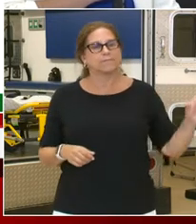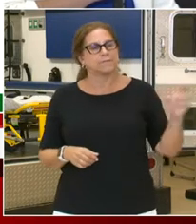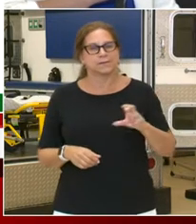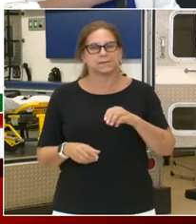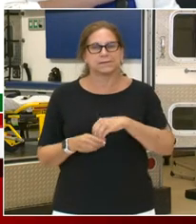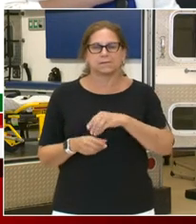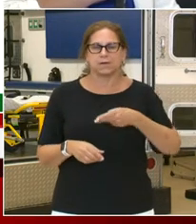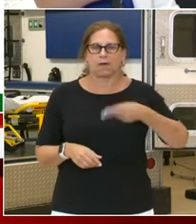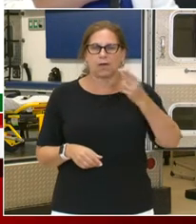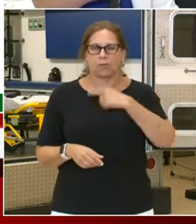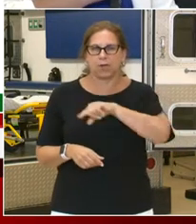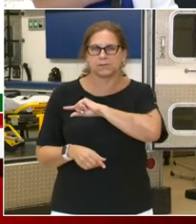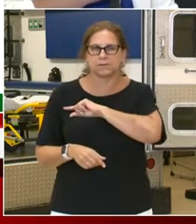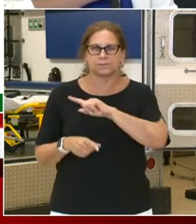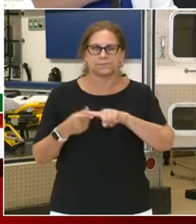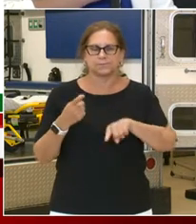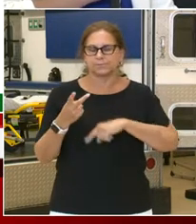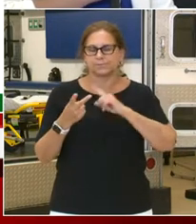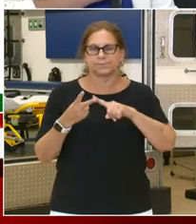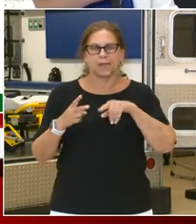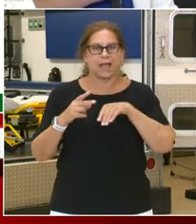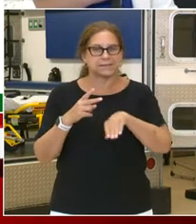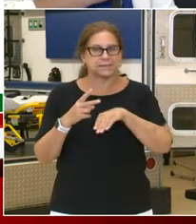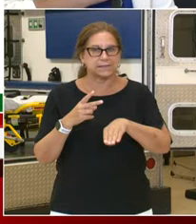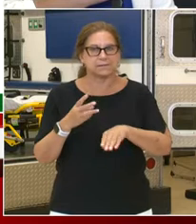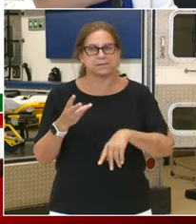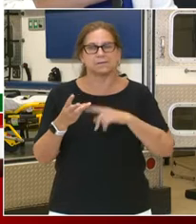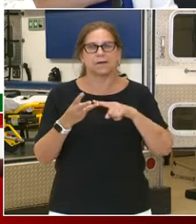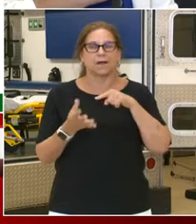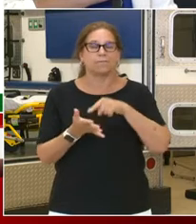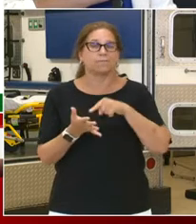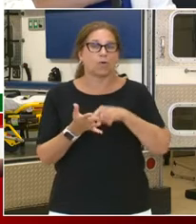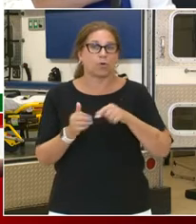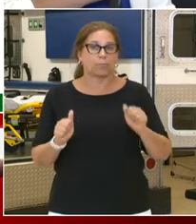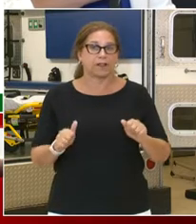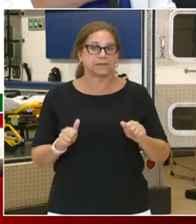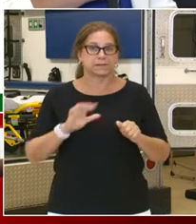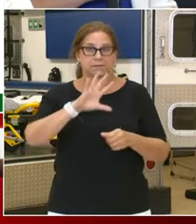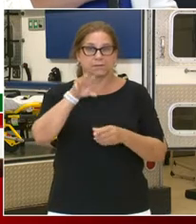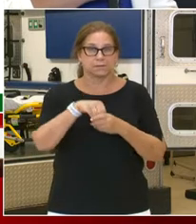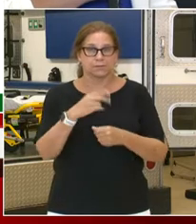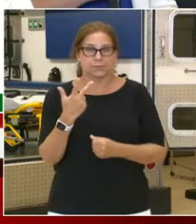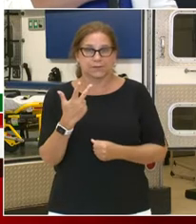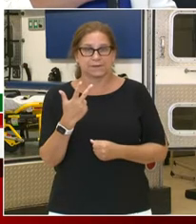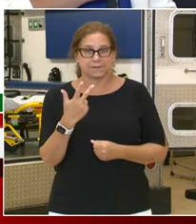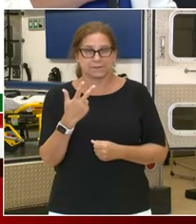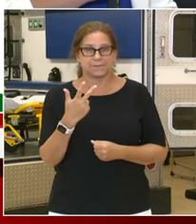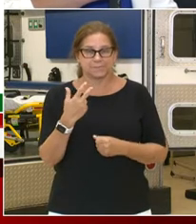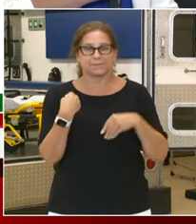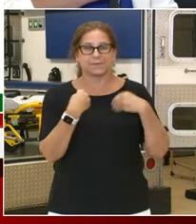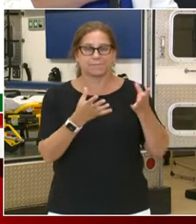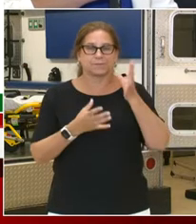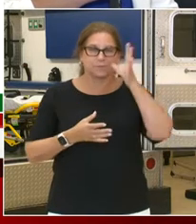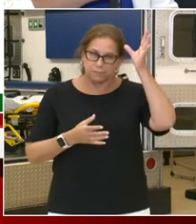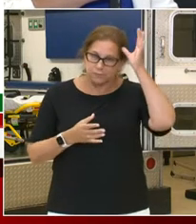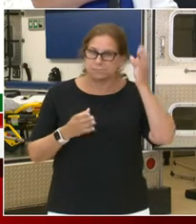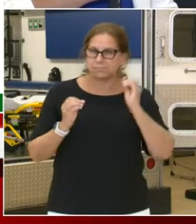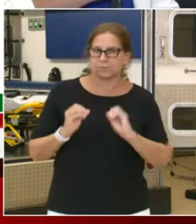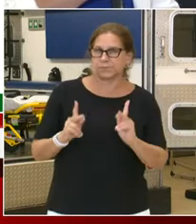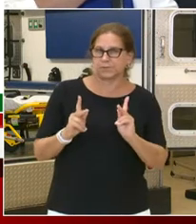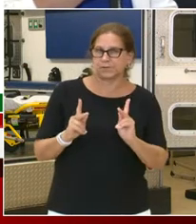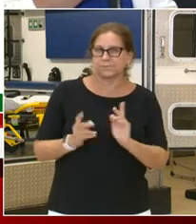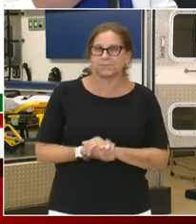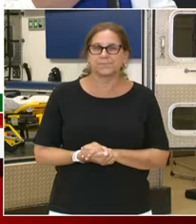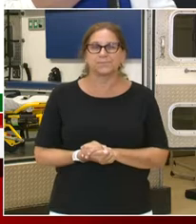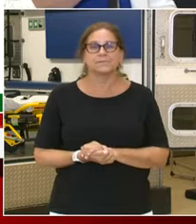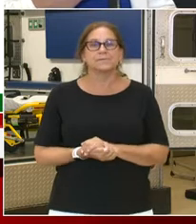and for our child care. And that means in the Mayor Bowser's Fair Shot budget, we have investments of an